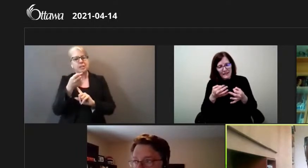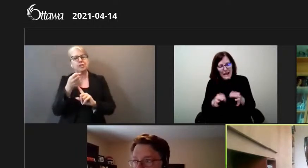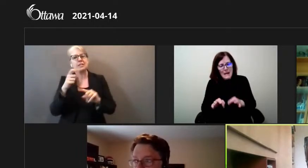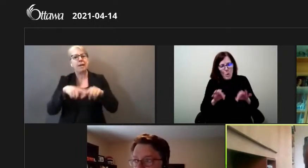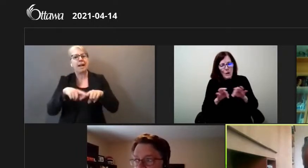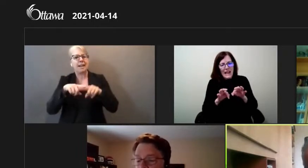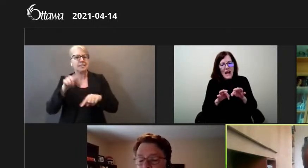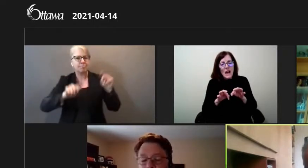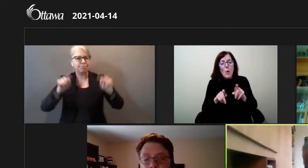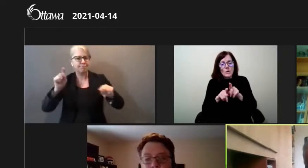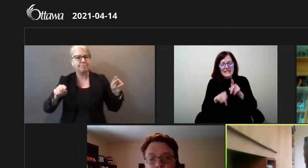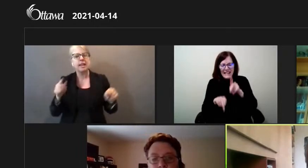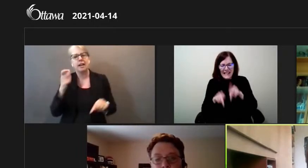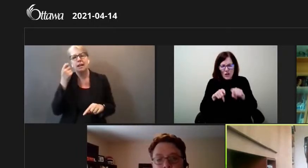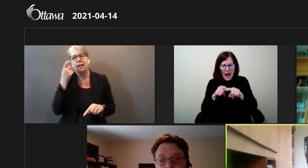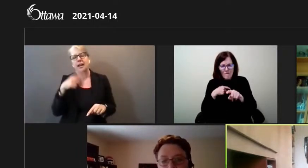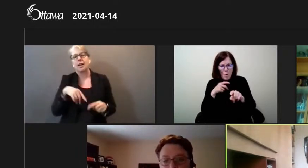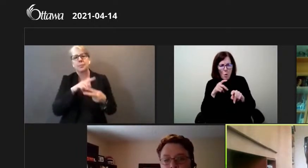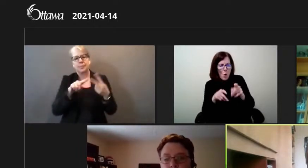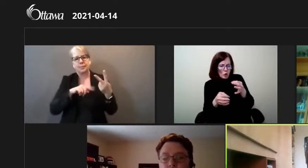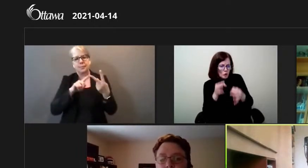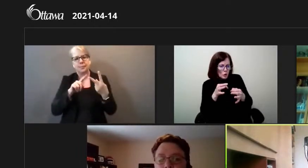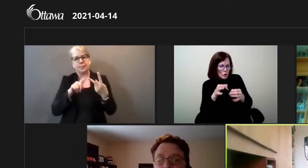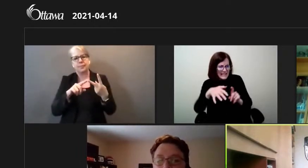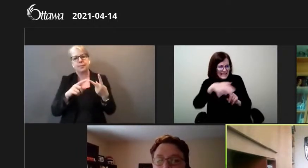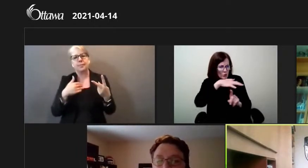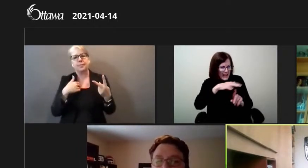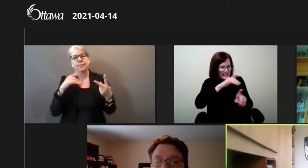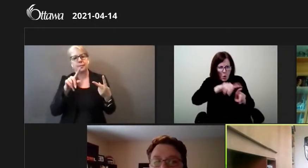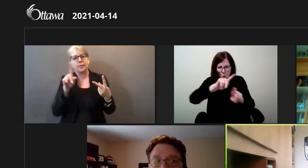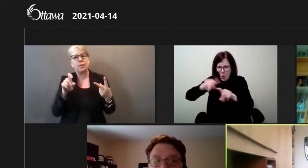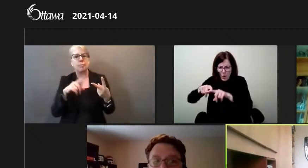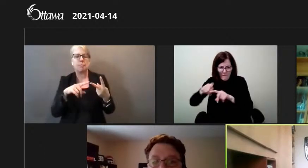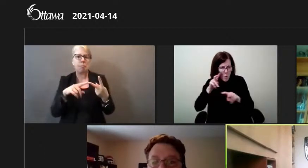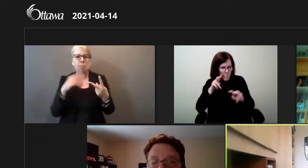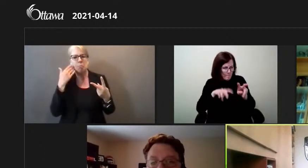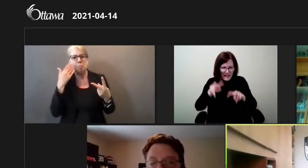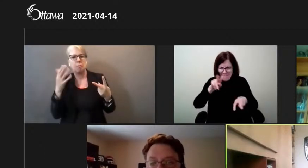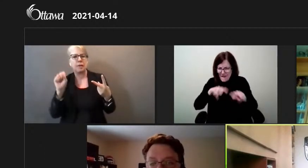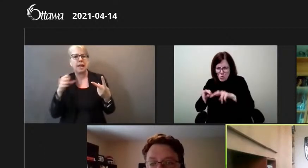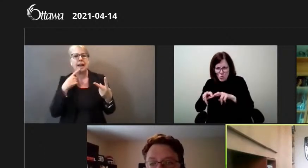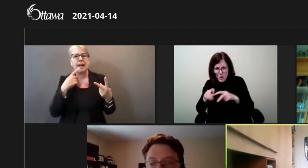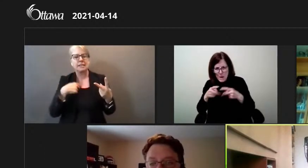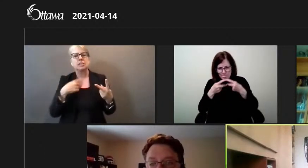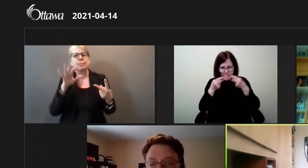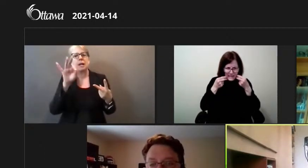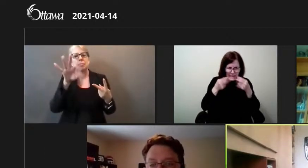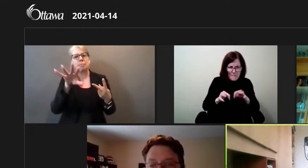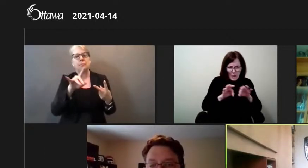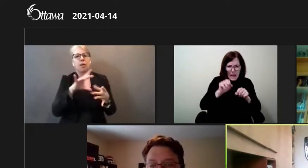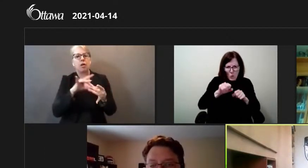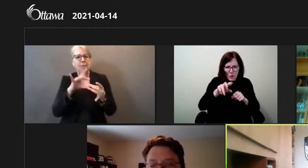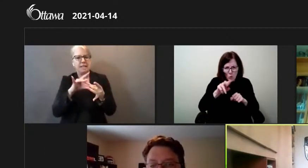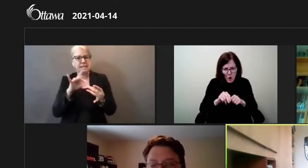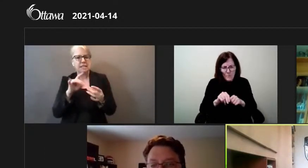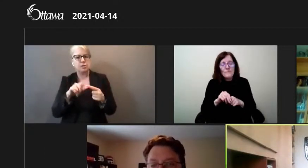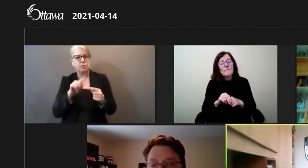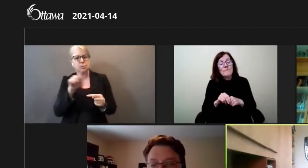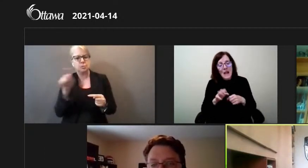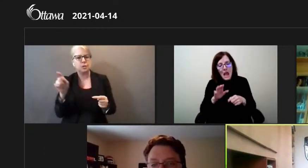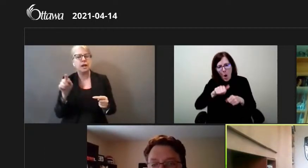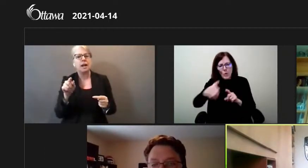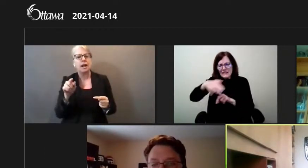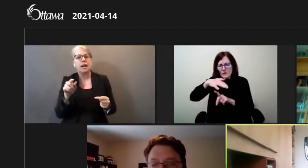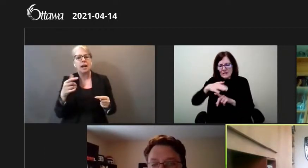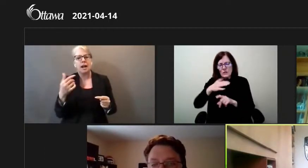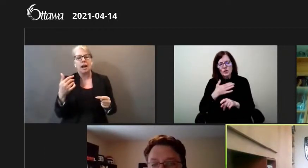in different. I have a question, probably you can answer or not, but I do want to bring a comment to you. We do have